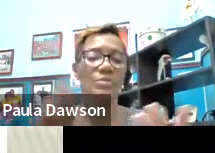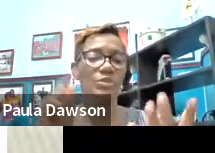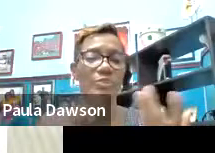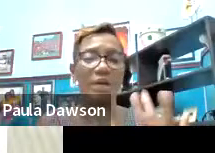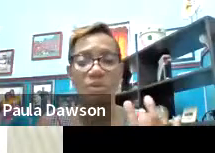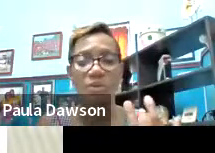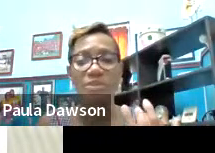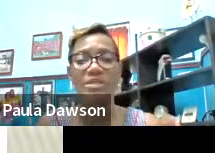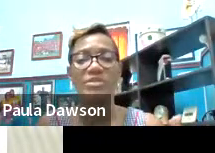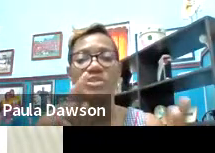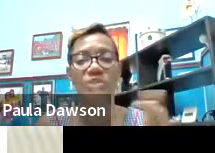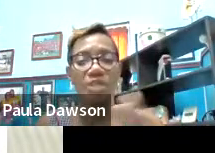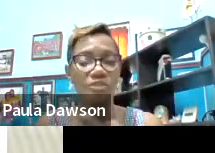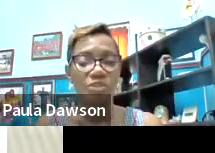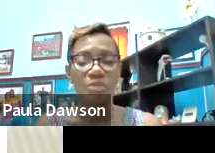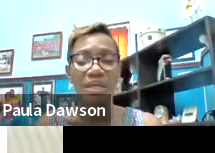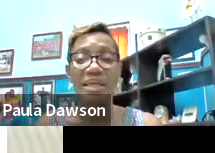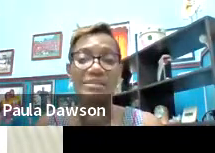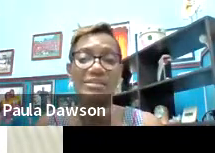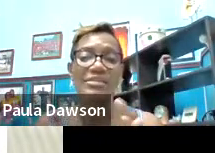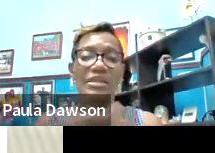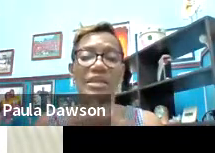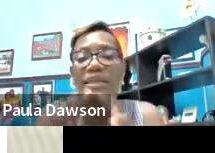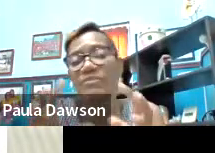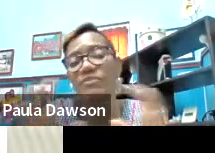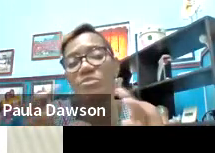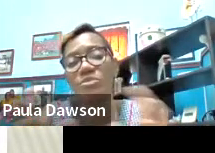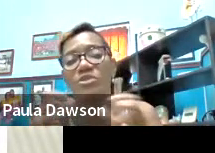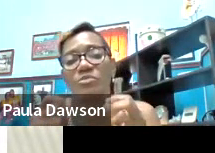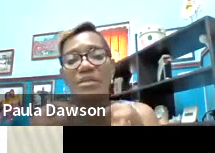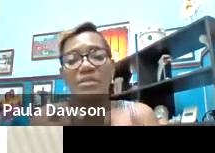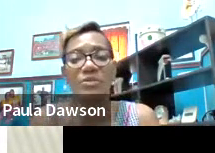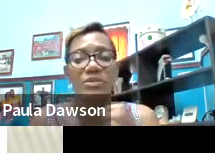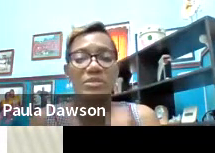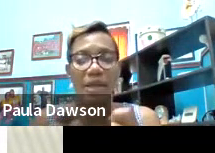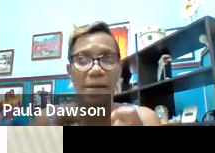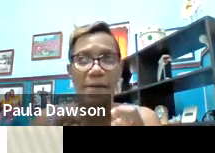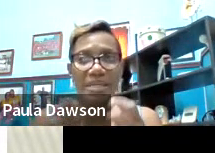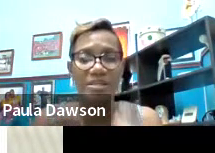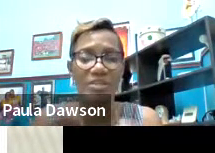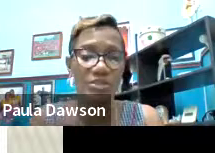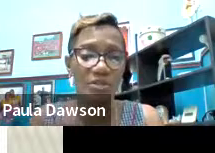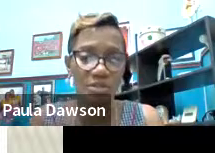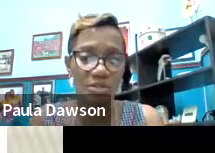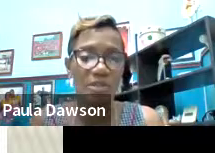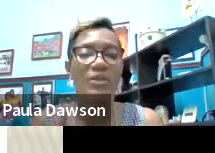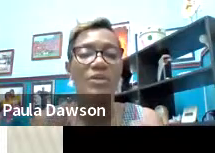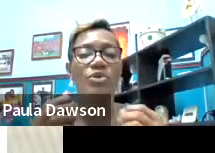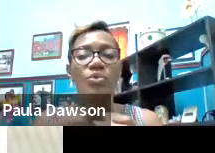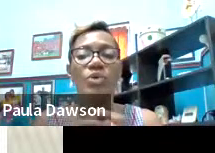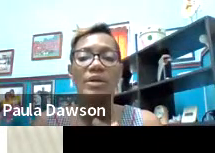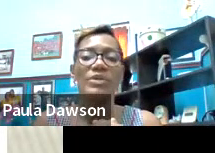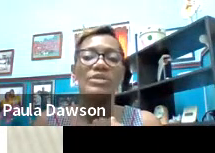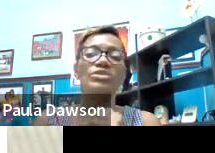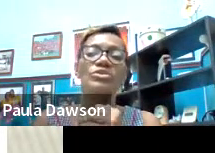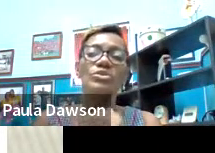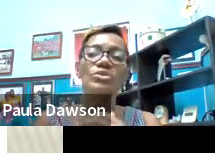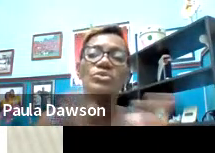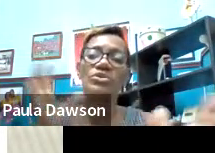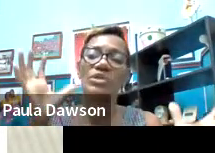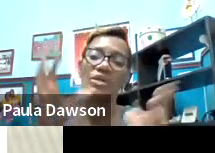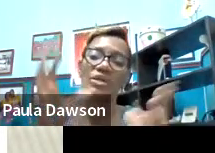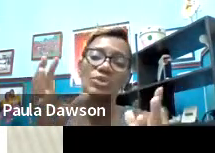for example, spinal cord injury, transverse myelitis, any form of spinal cord insult, you are going